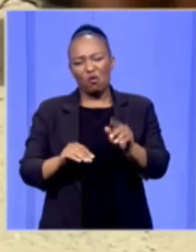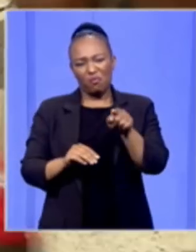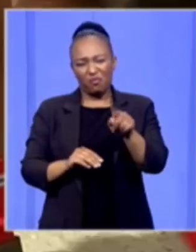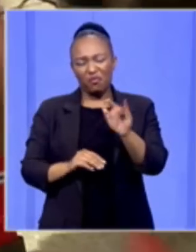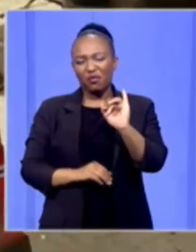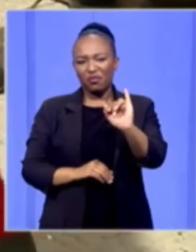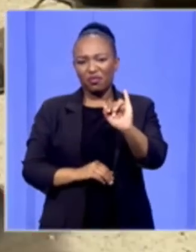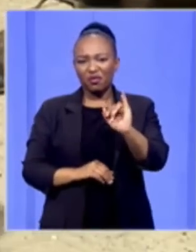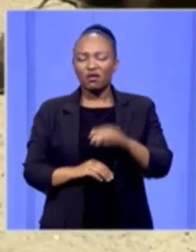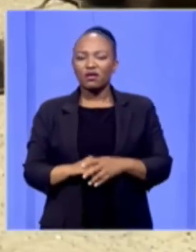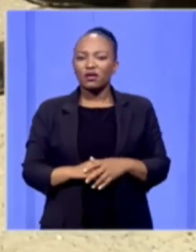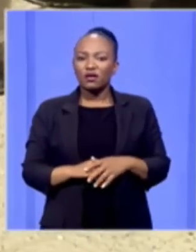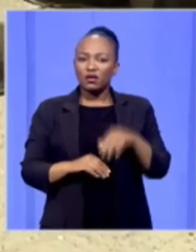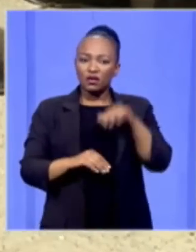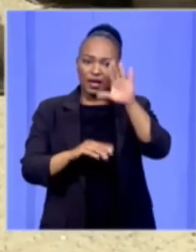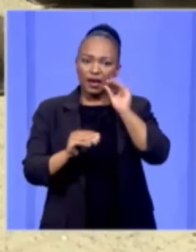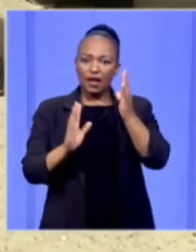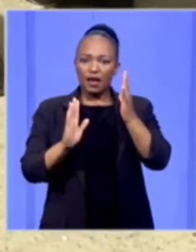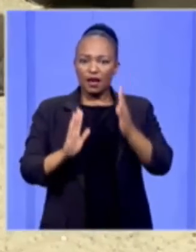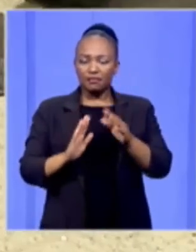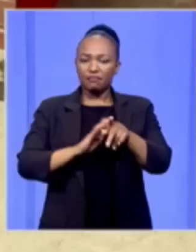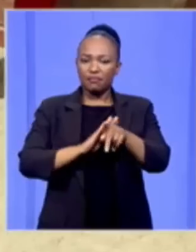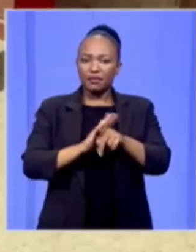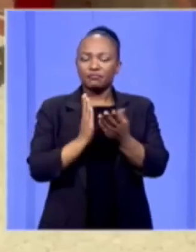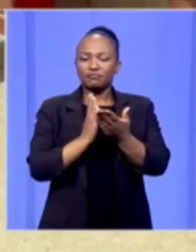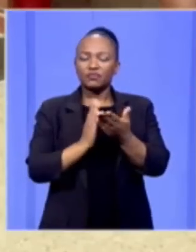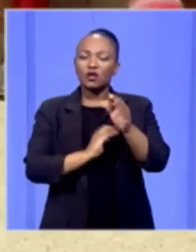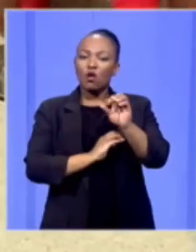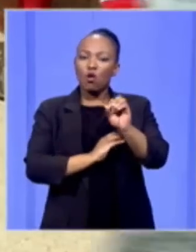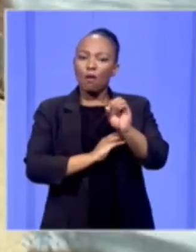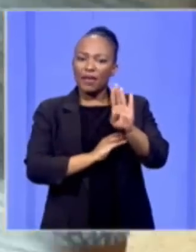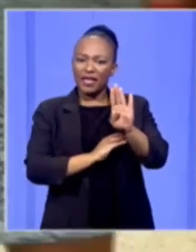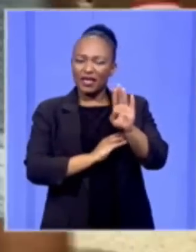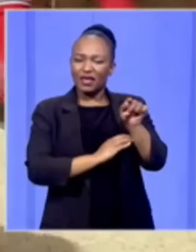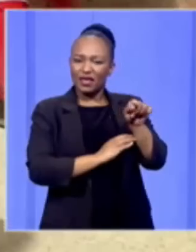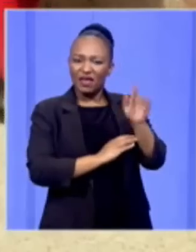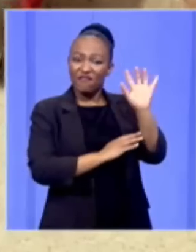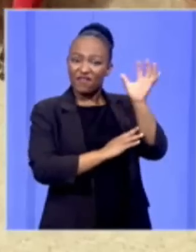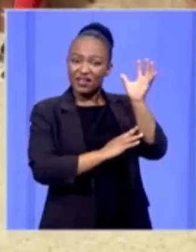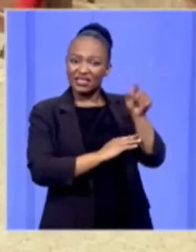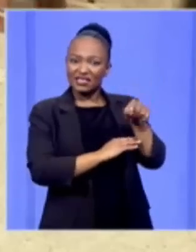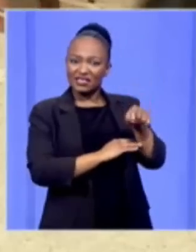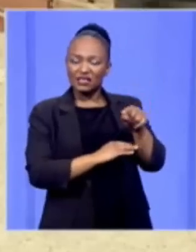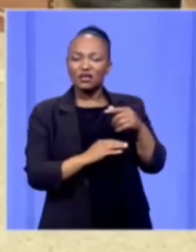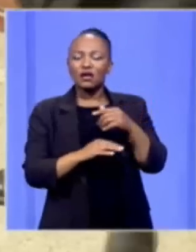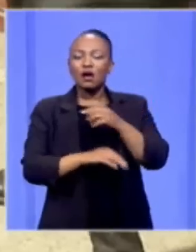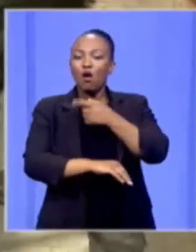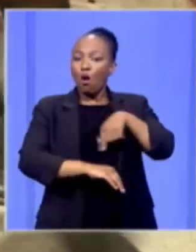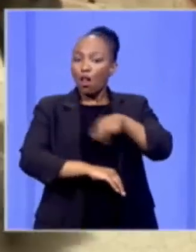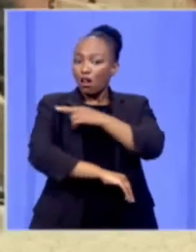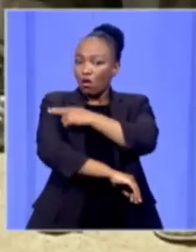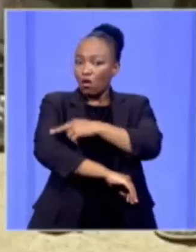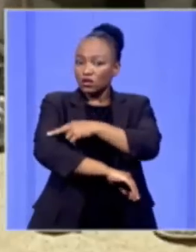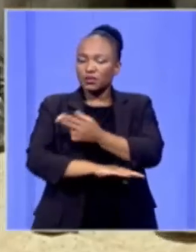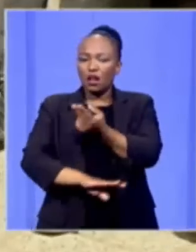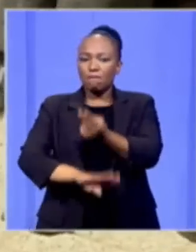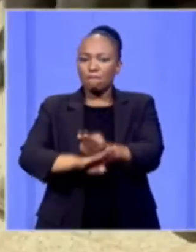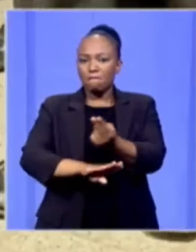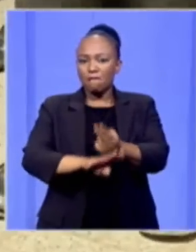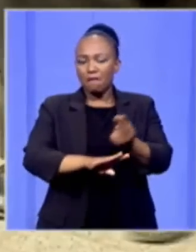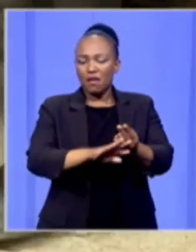Barutwana ba sekolo sa primary sa Ihobe se Bloemfontein provinceng ya Free State ba amohetswe sepetleleng ka mora hore ba je dikuku le di-chocolate